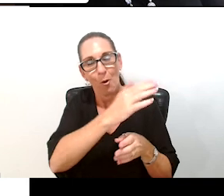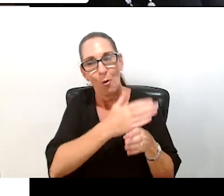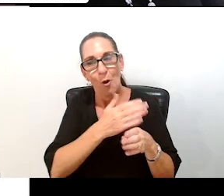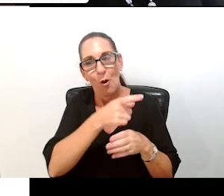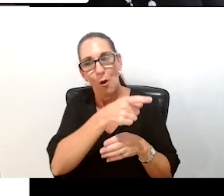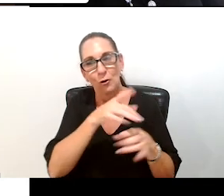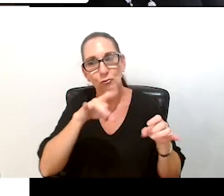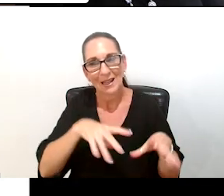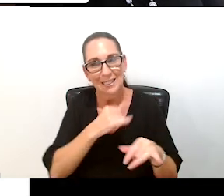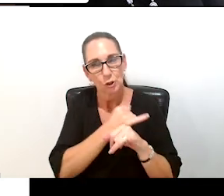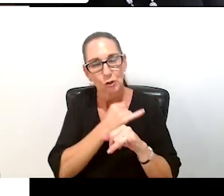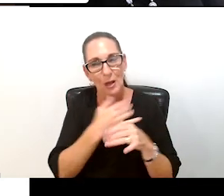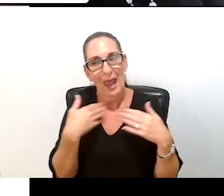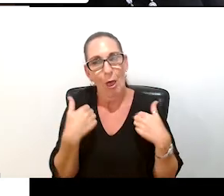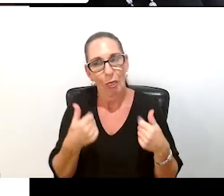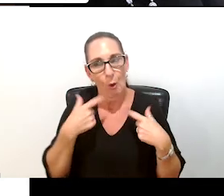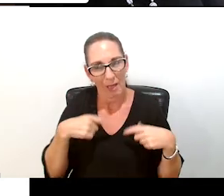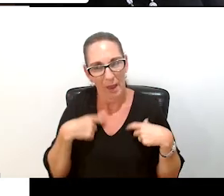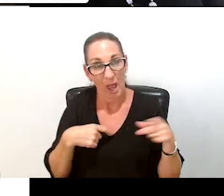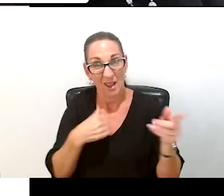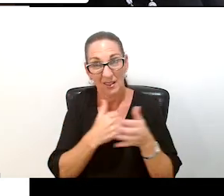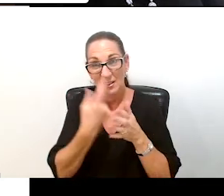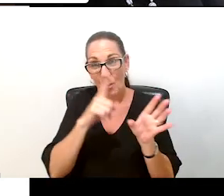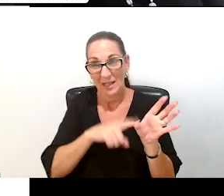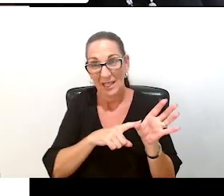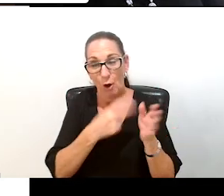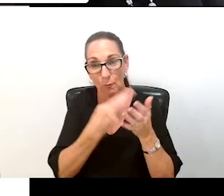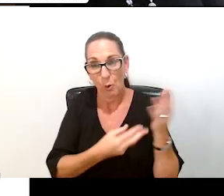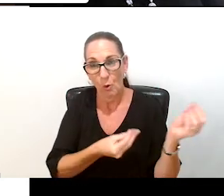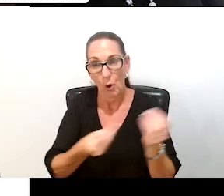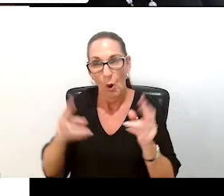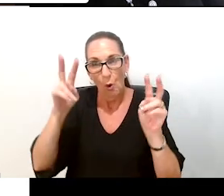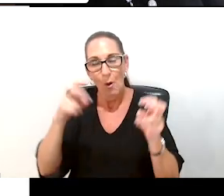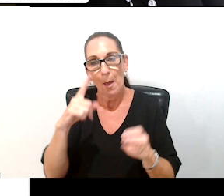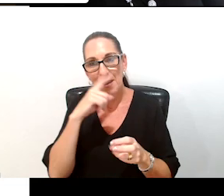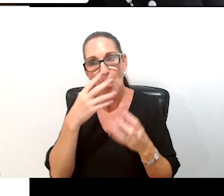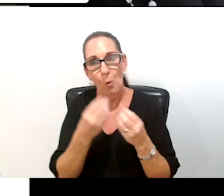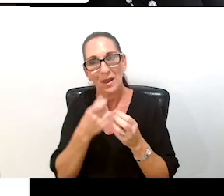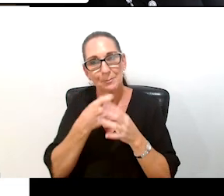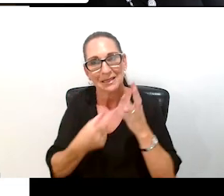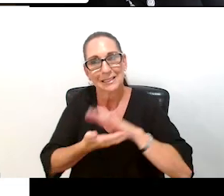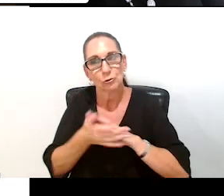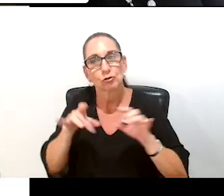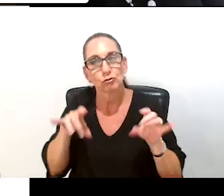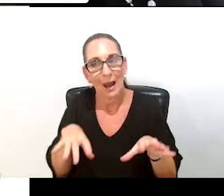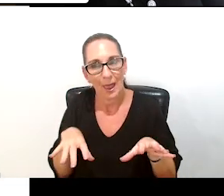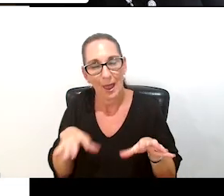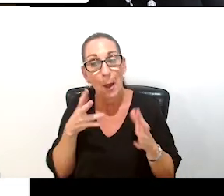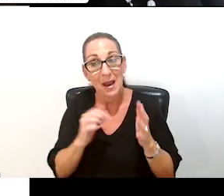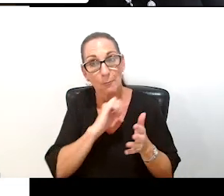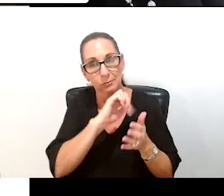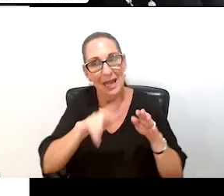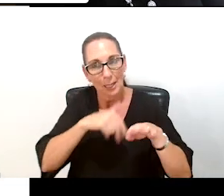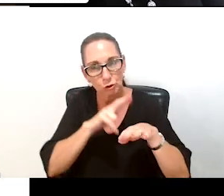and Welfare, and they produce a report annually called People with Disability in Australia. And this includes national